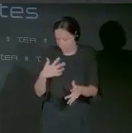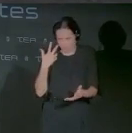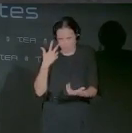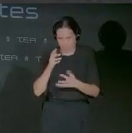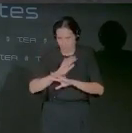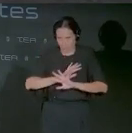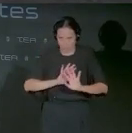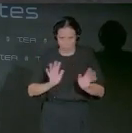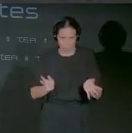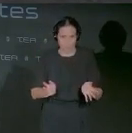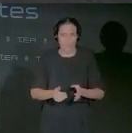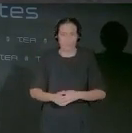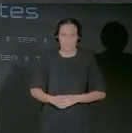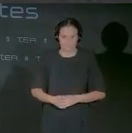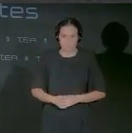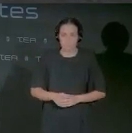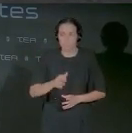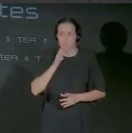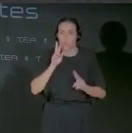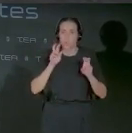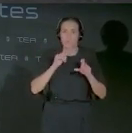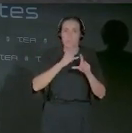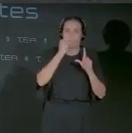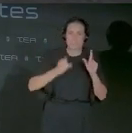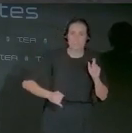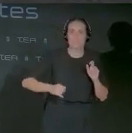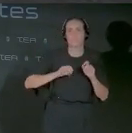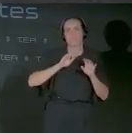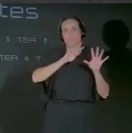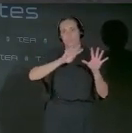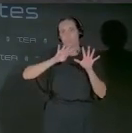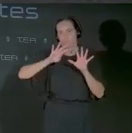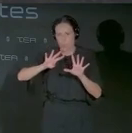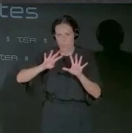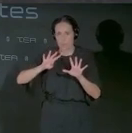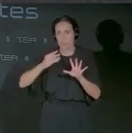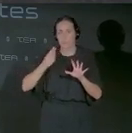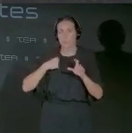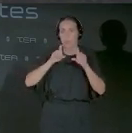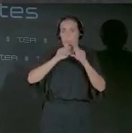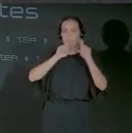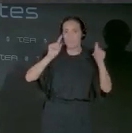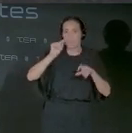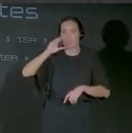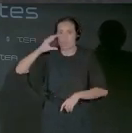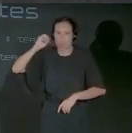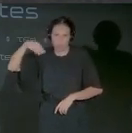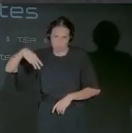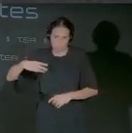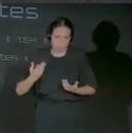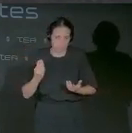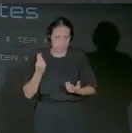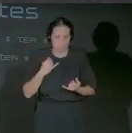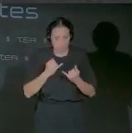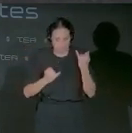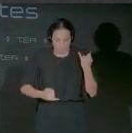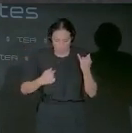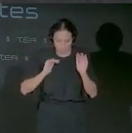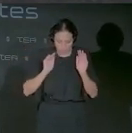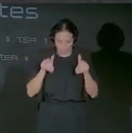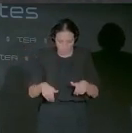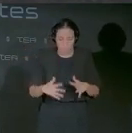1999. But so much technology got into this that they are still doing cool things in